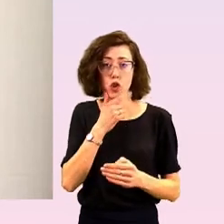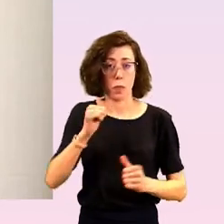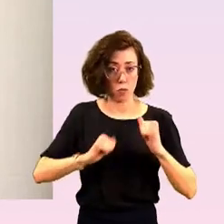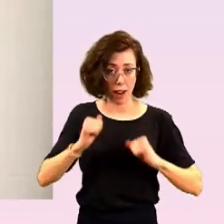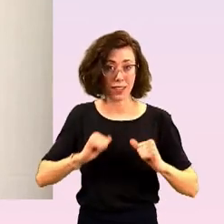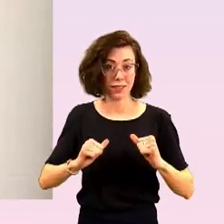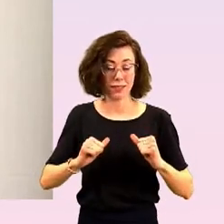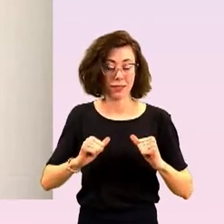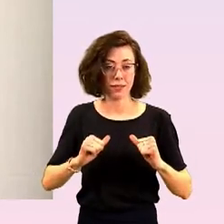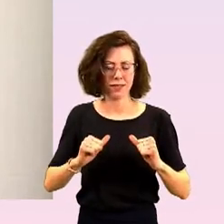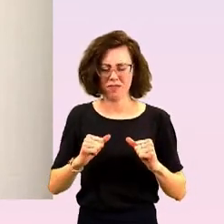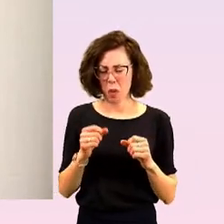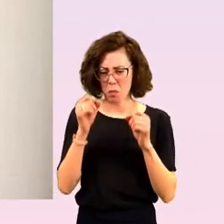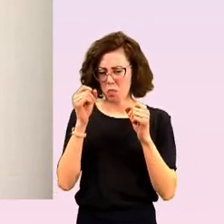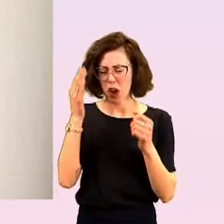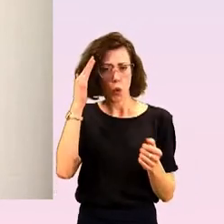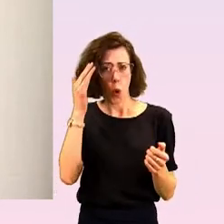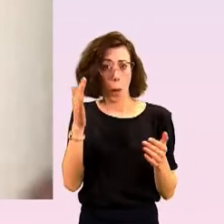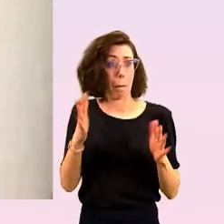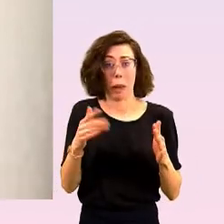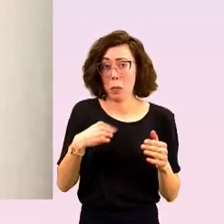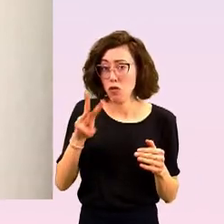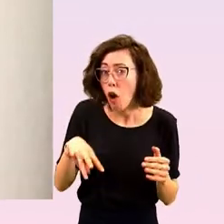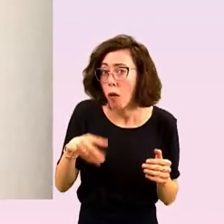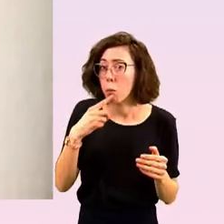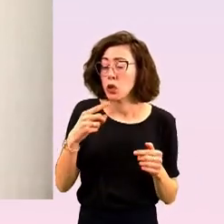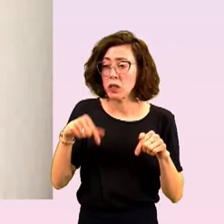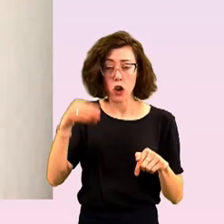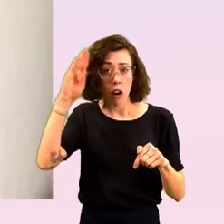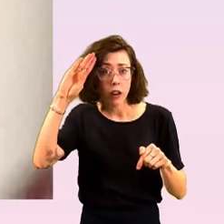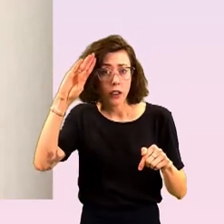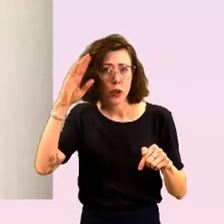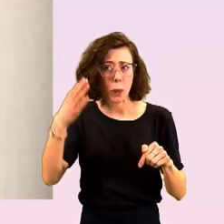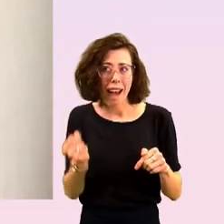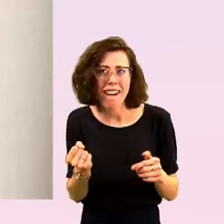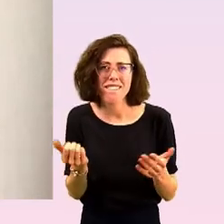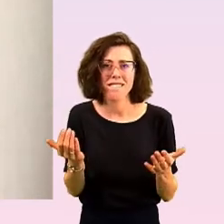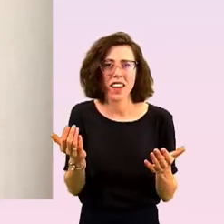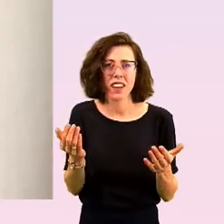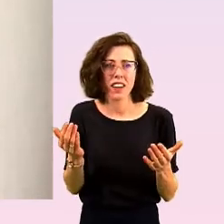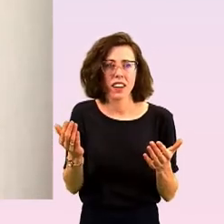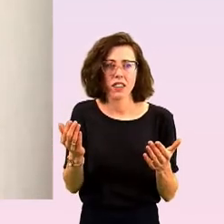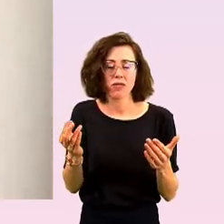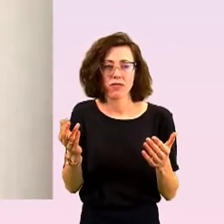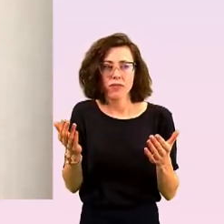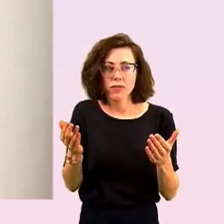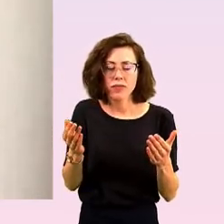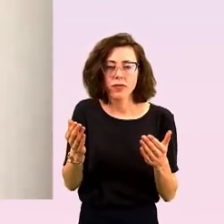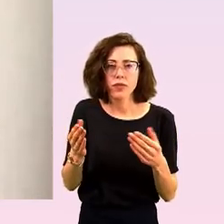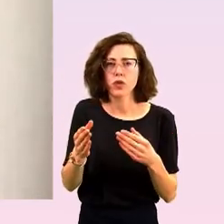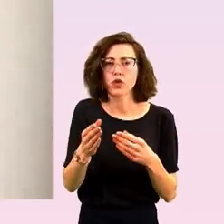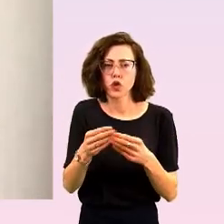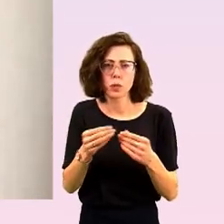not aware in Ireland anyway, correct me if I'm wrong, that there's, is there some template? Is there an actual